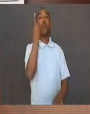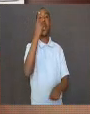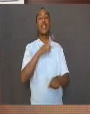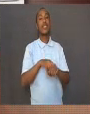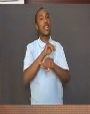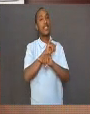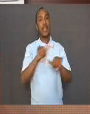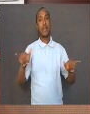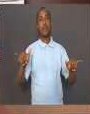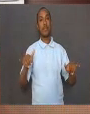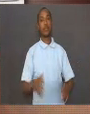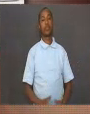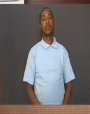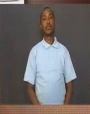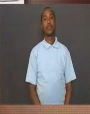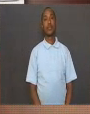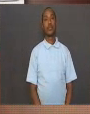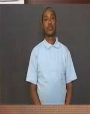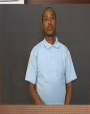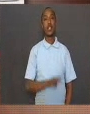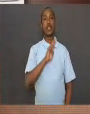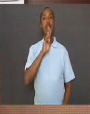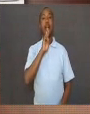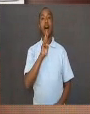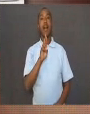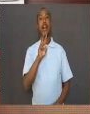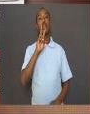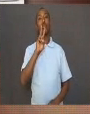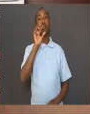the same. There are